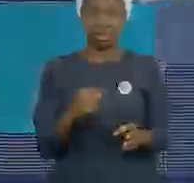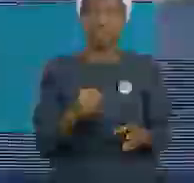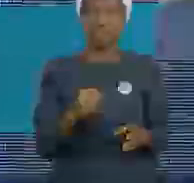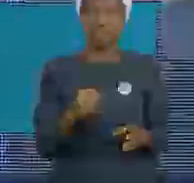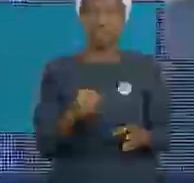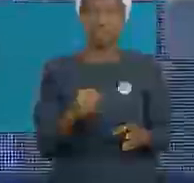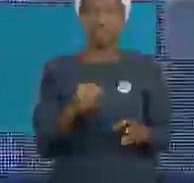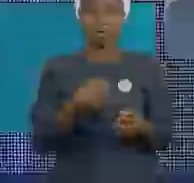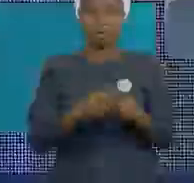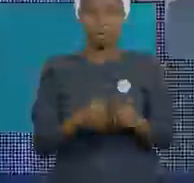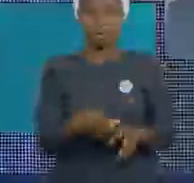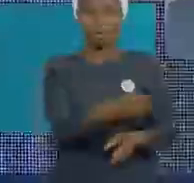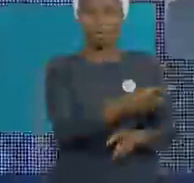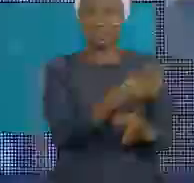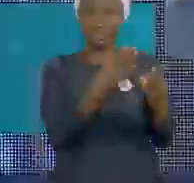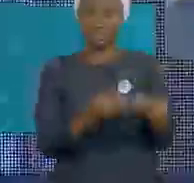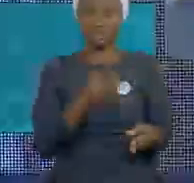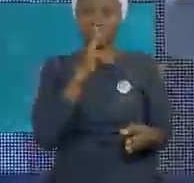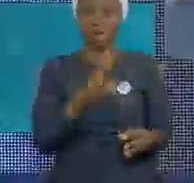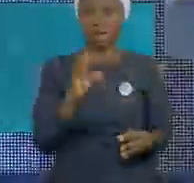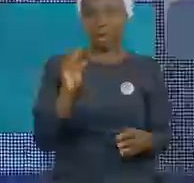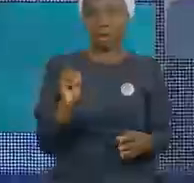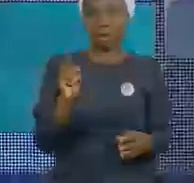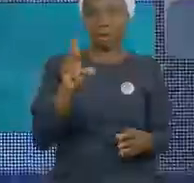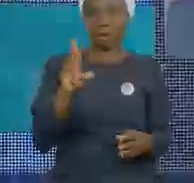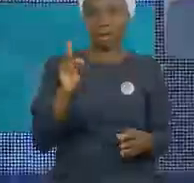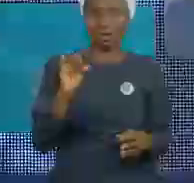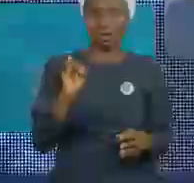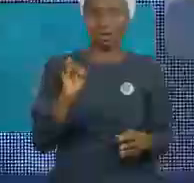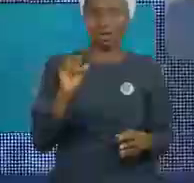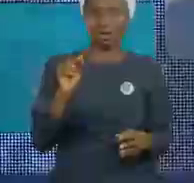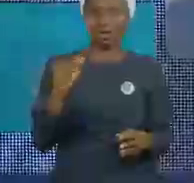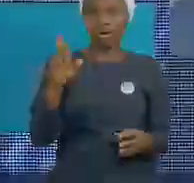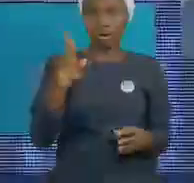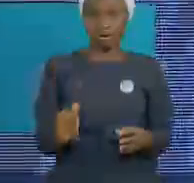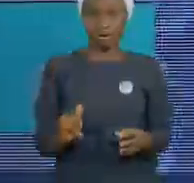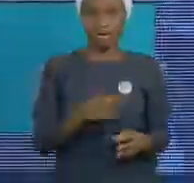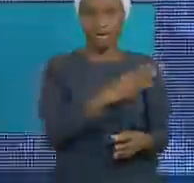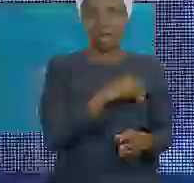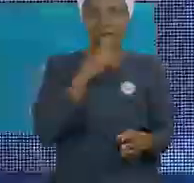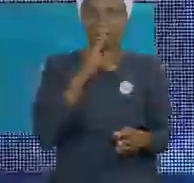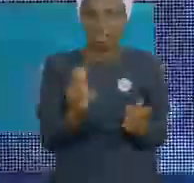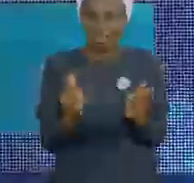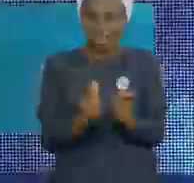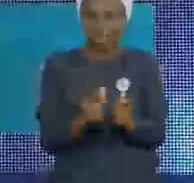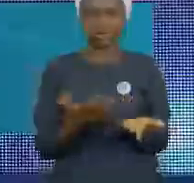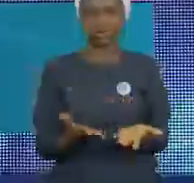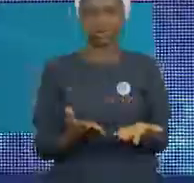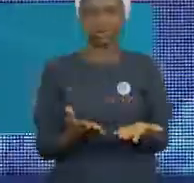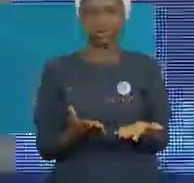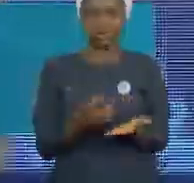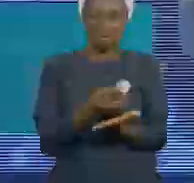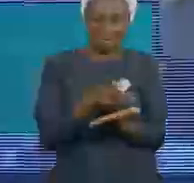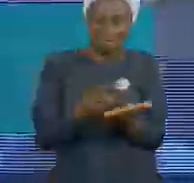ordinary and they are small, minute, a little fraction of the problems we